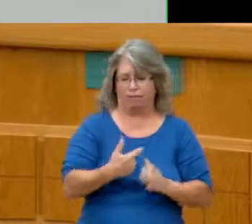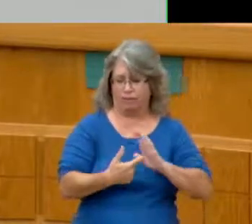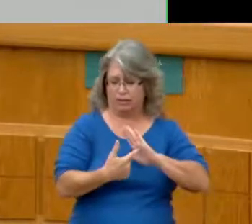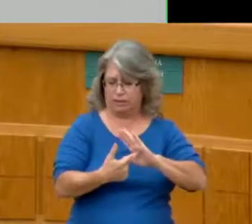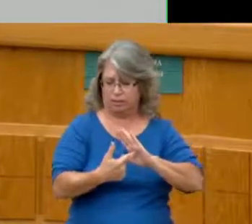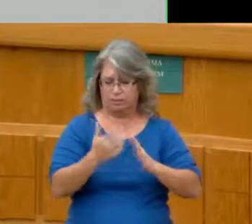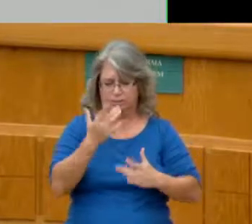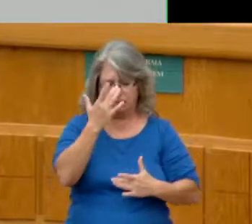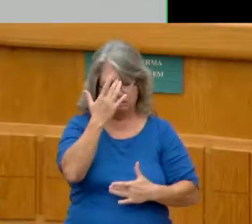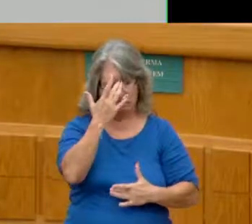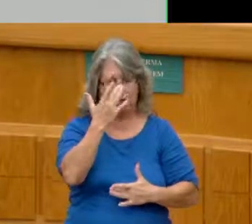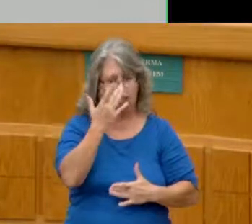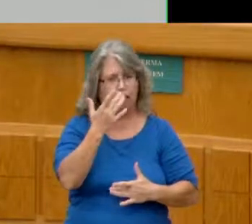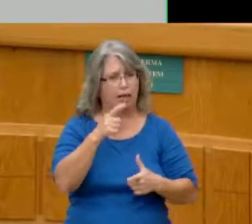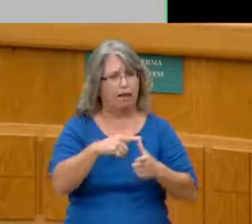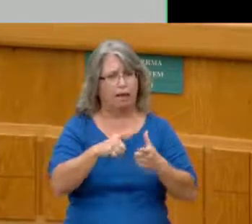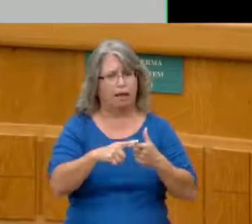sick